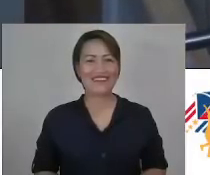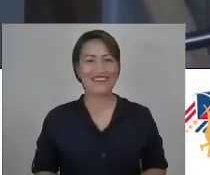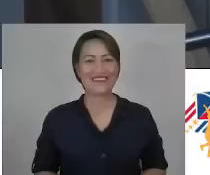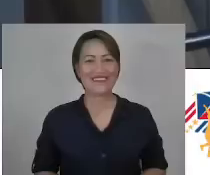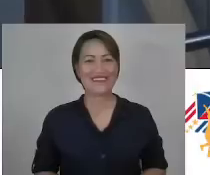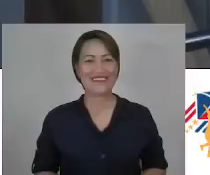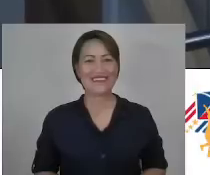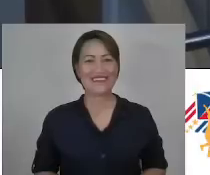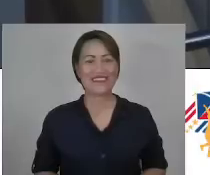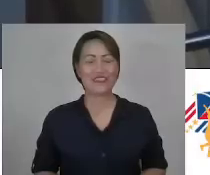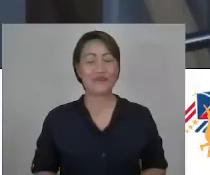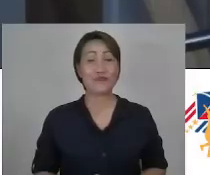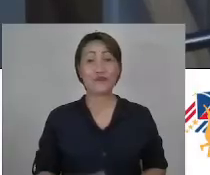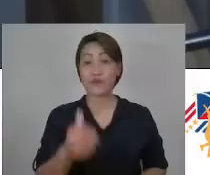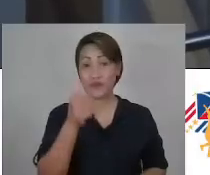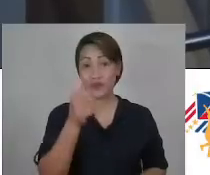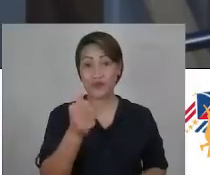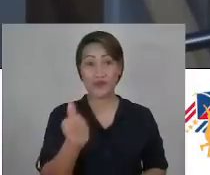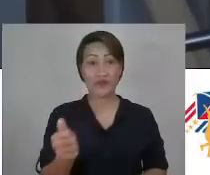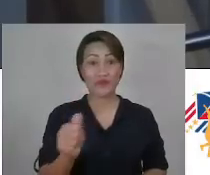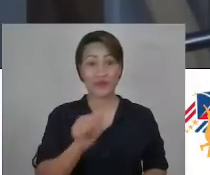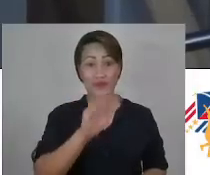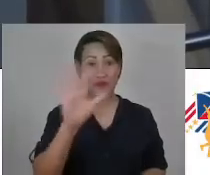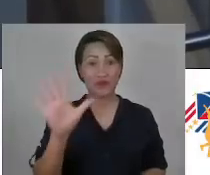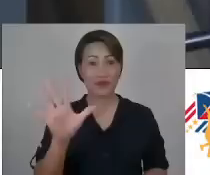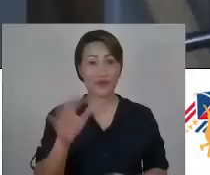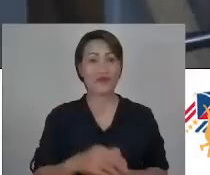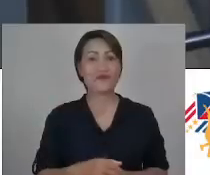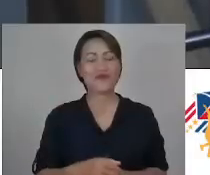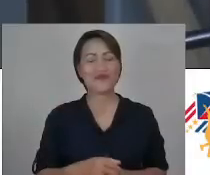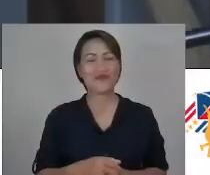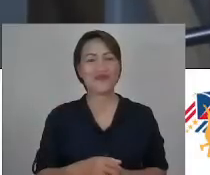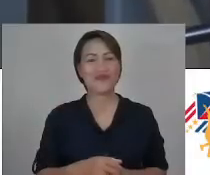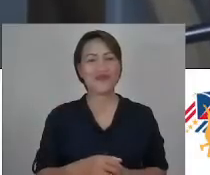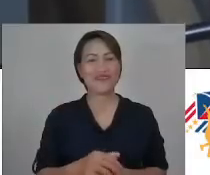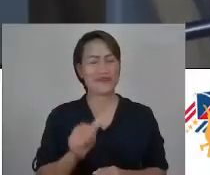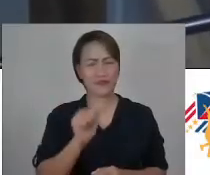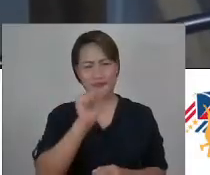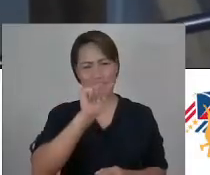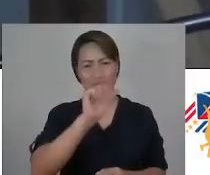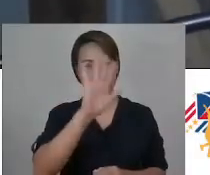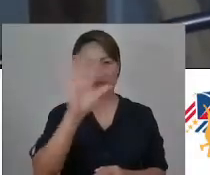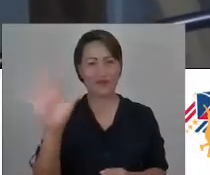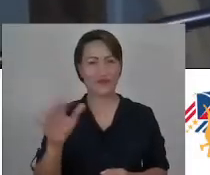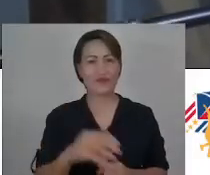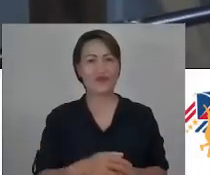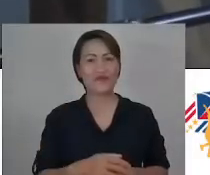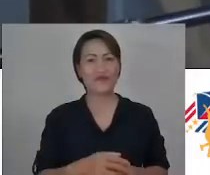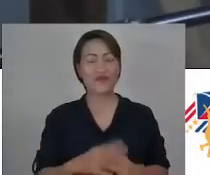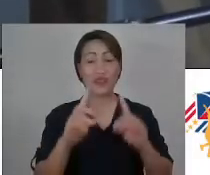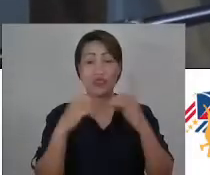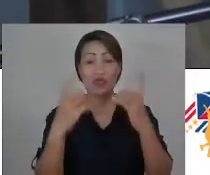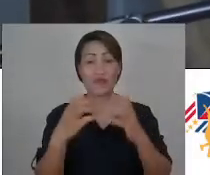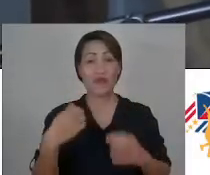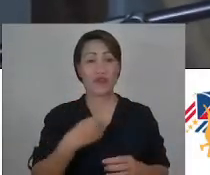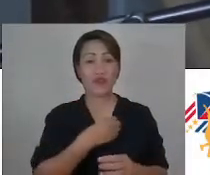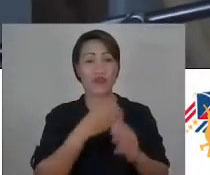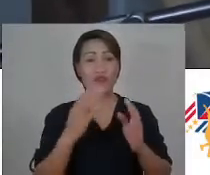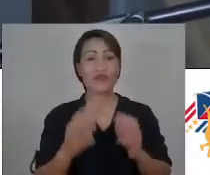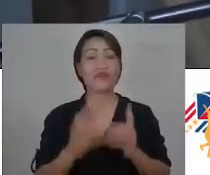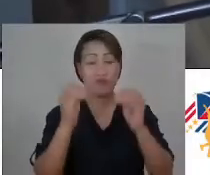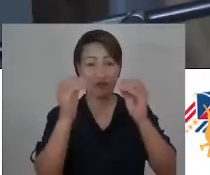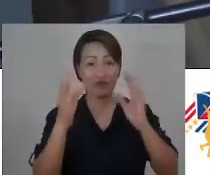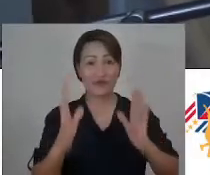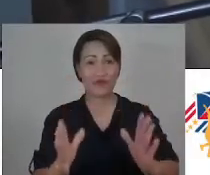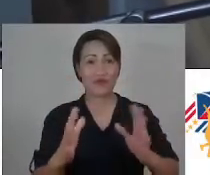Mayunaga, naimbaga bigat, magandang umaga, good morning to our DepEd officials, teachers,